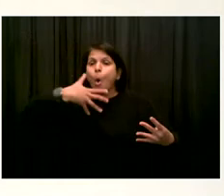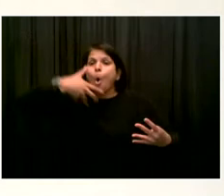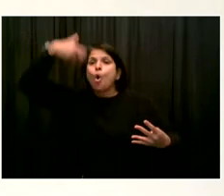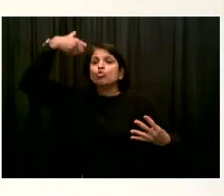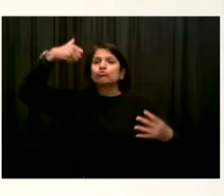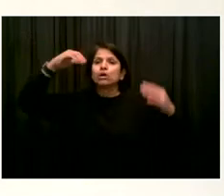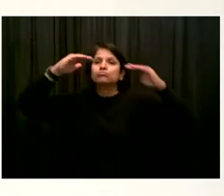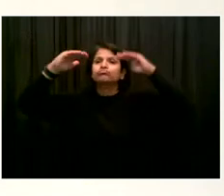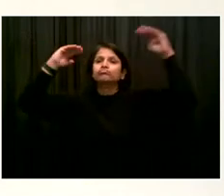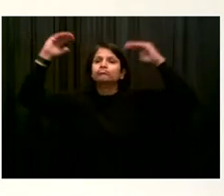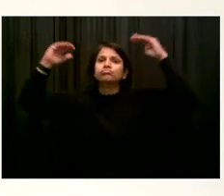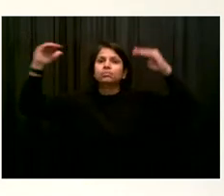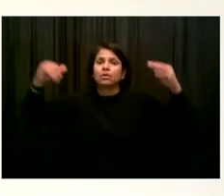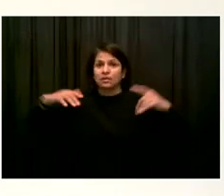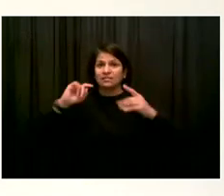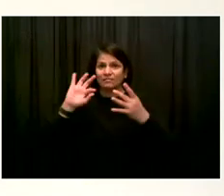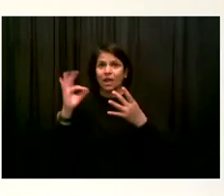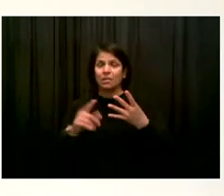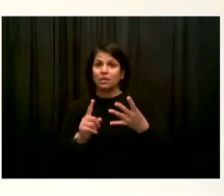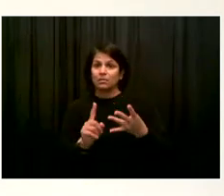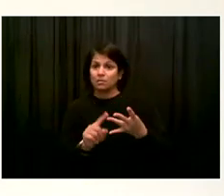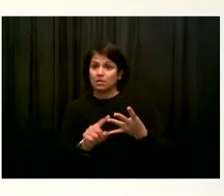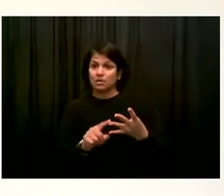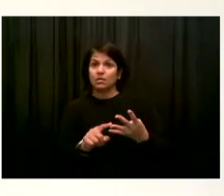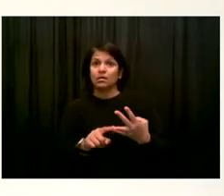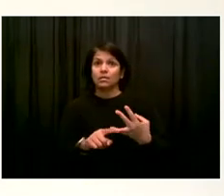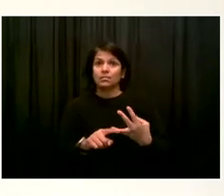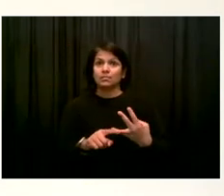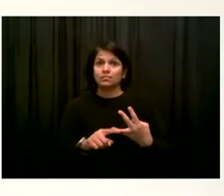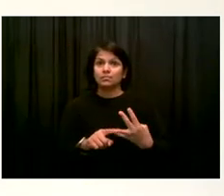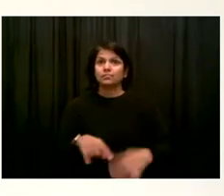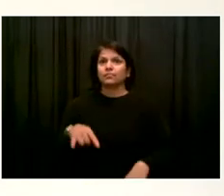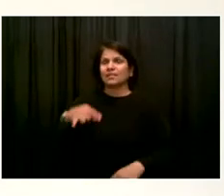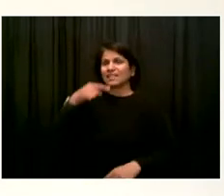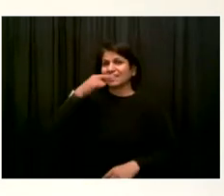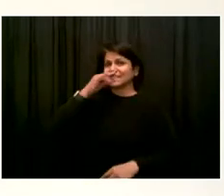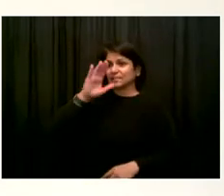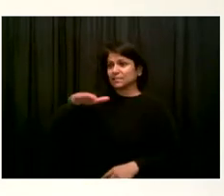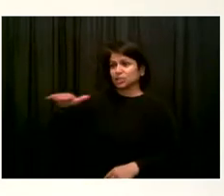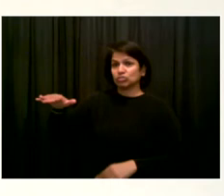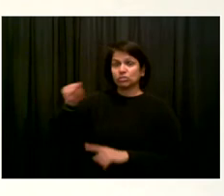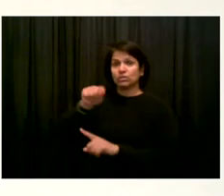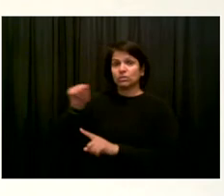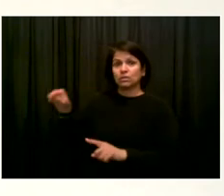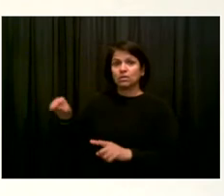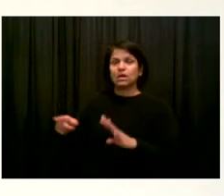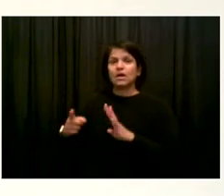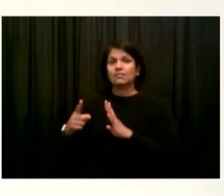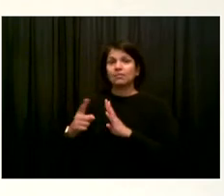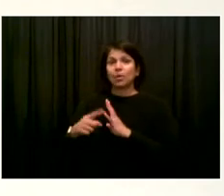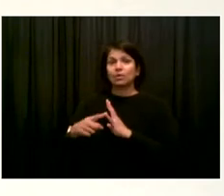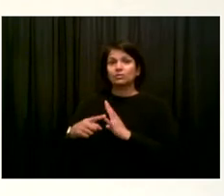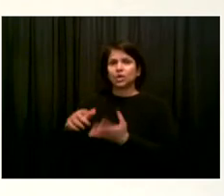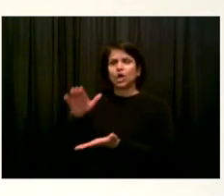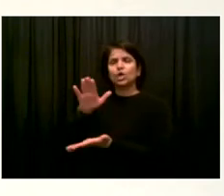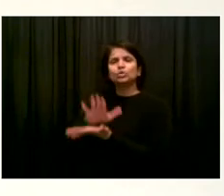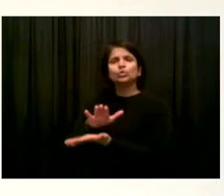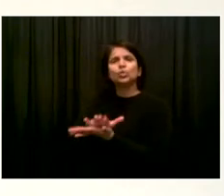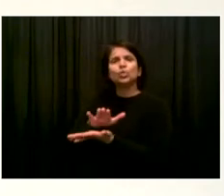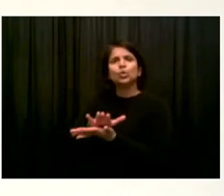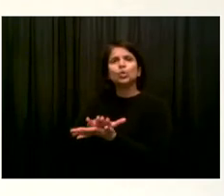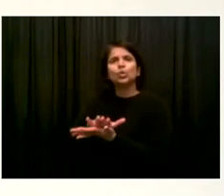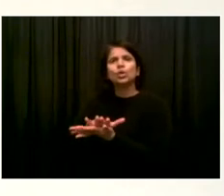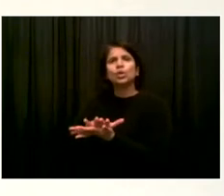third was the risk to children themselves. And finally, how schools might affect exponential growth with an infectious disease.